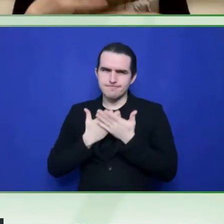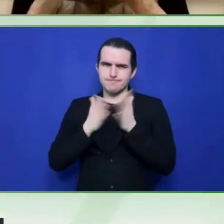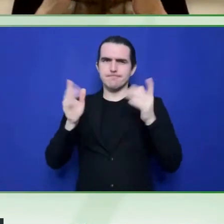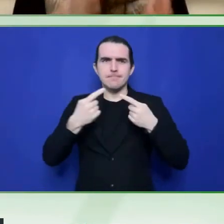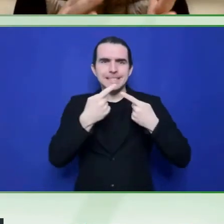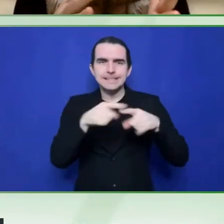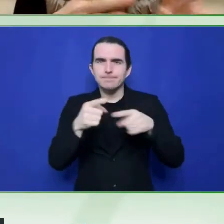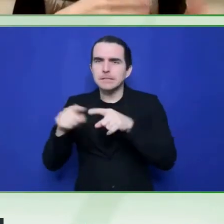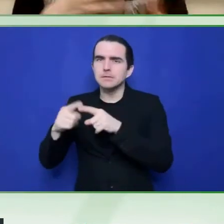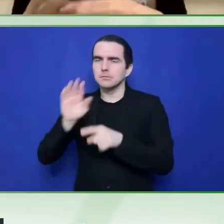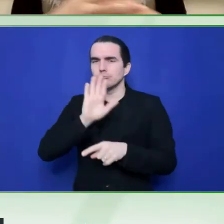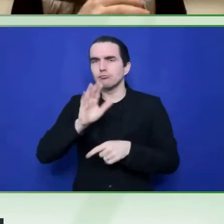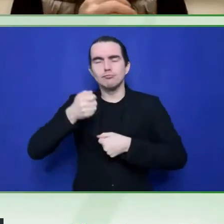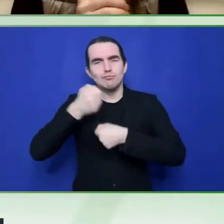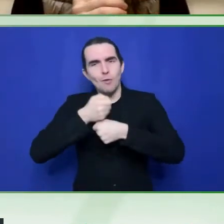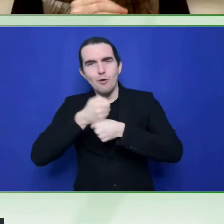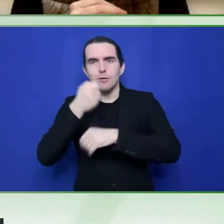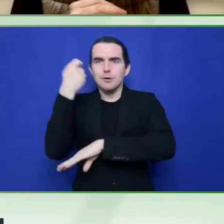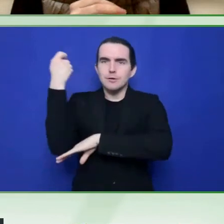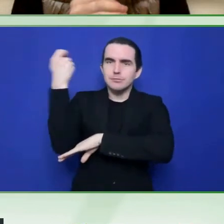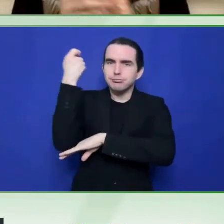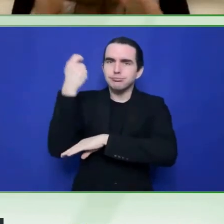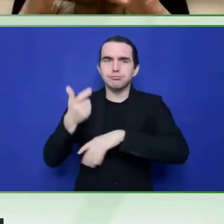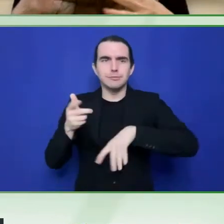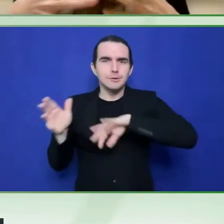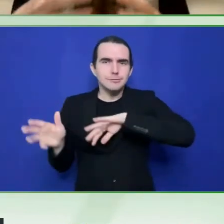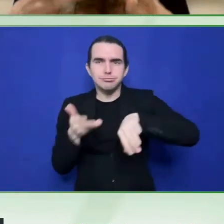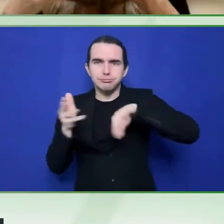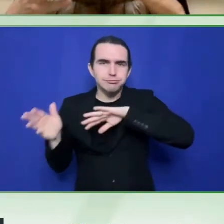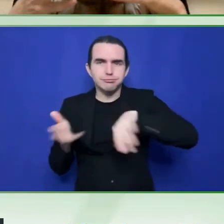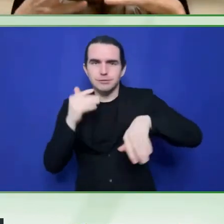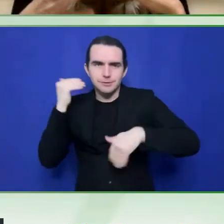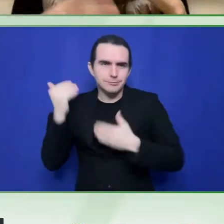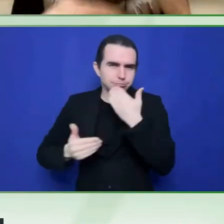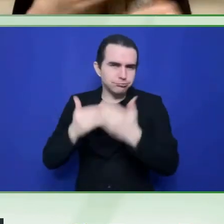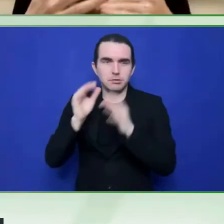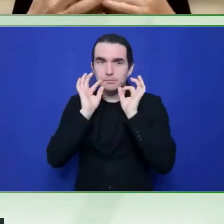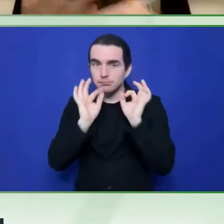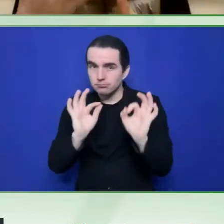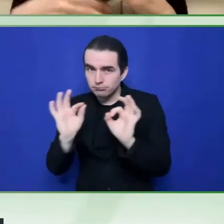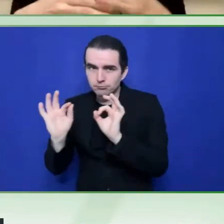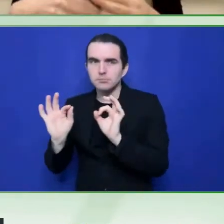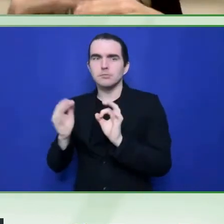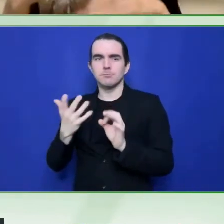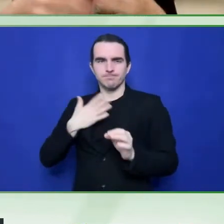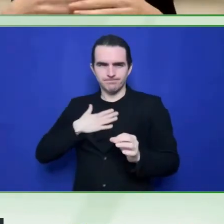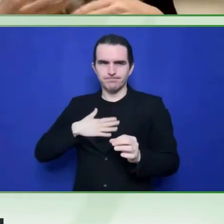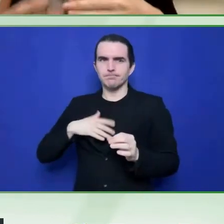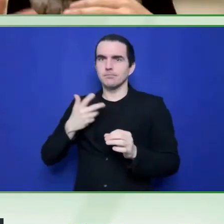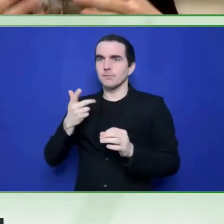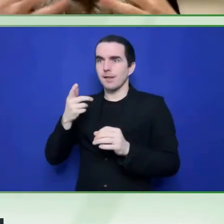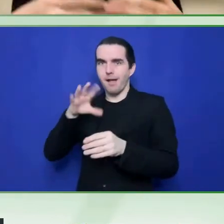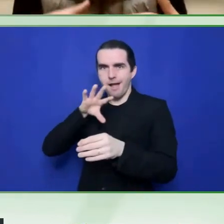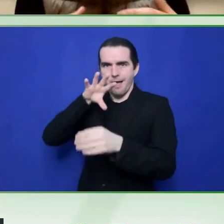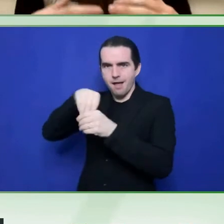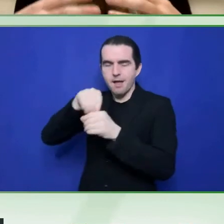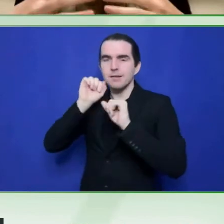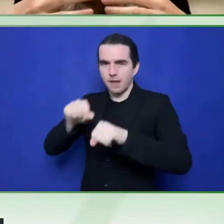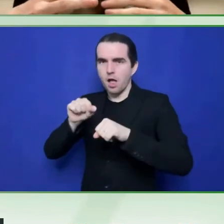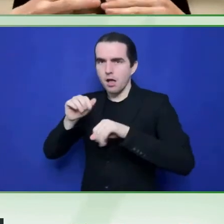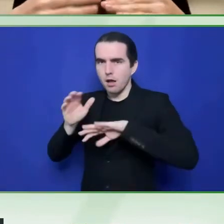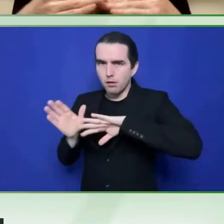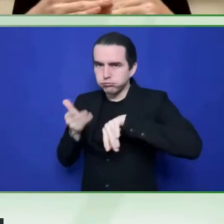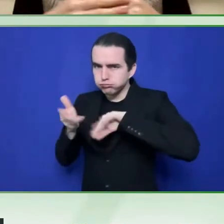with the demand. We have semi-automation and a combination of both to be able to keep up, but again, allow our people to